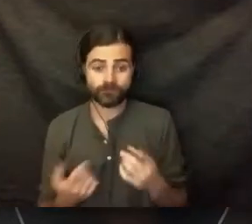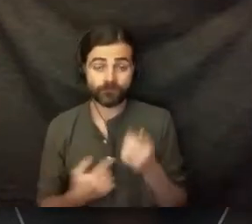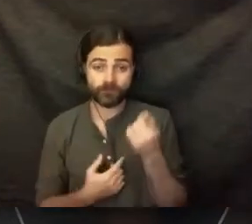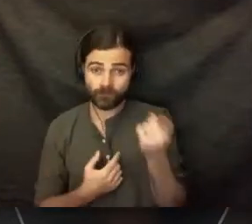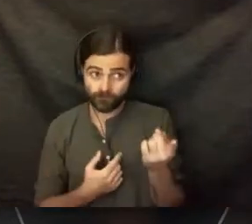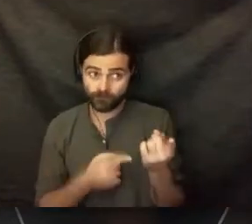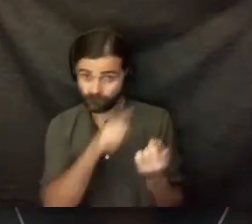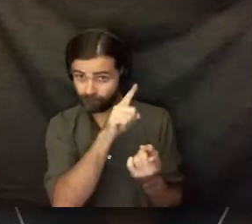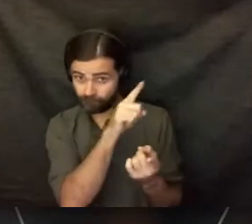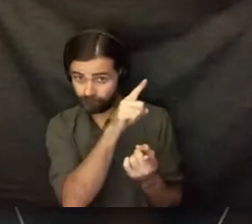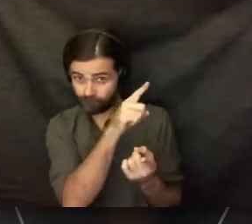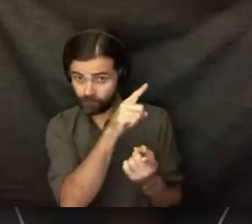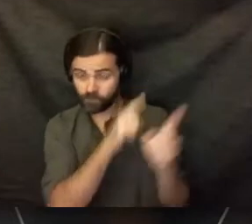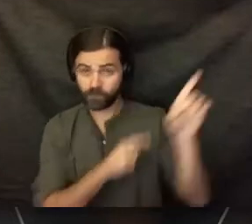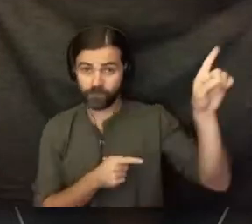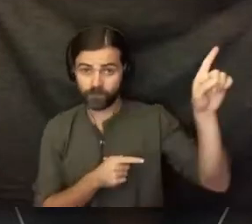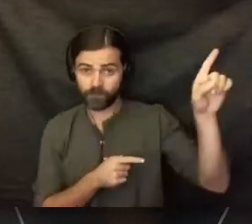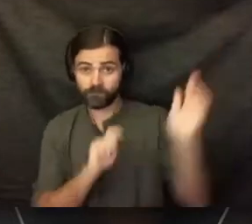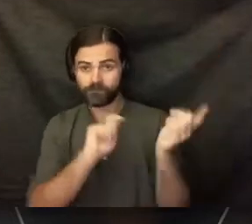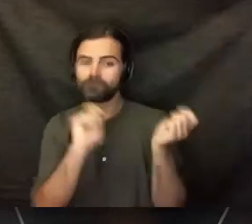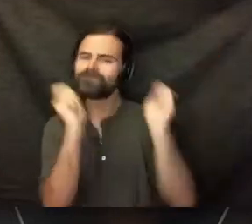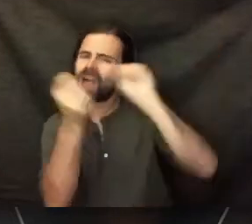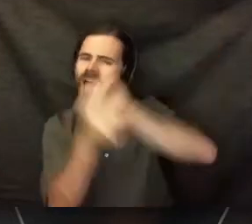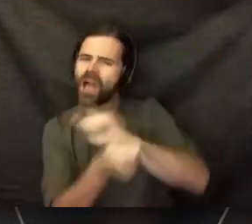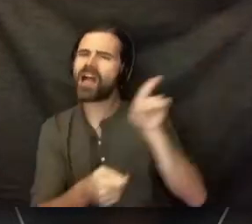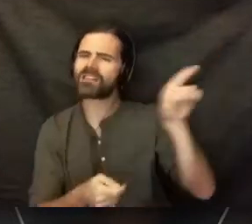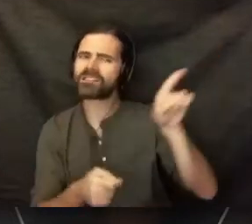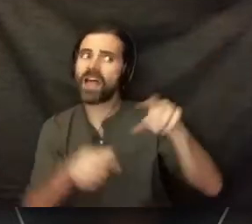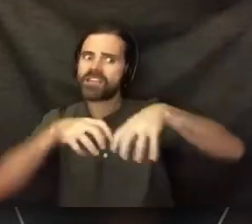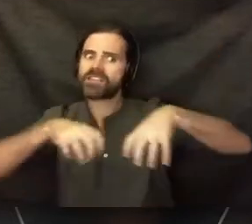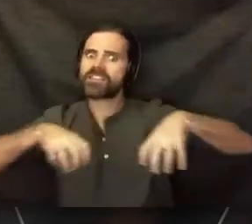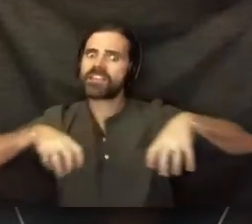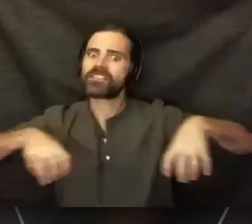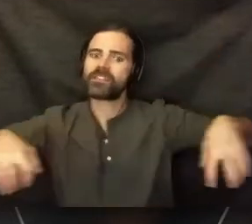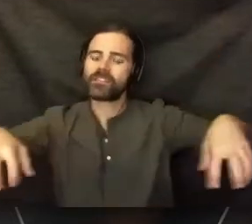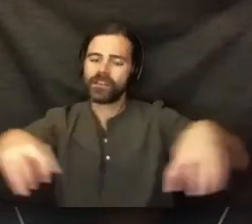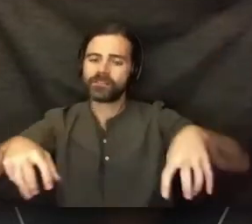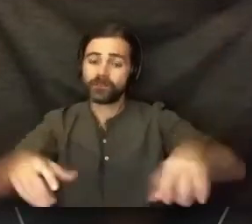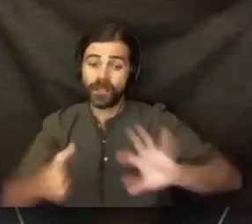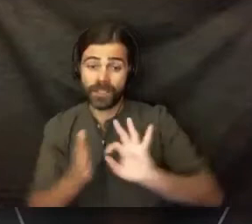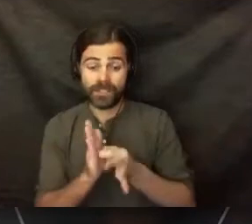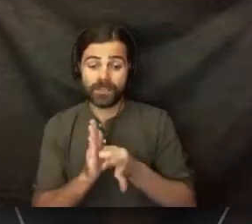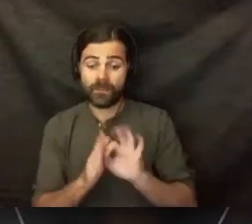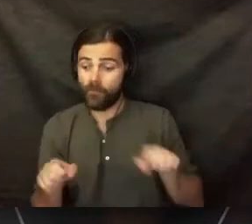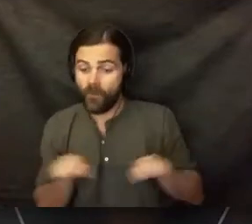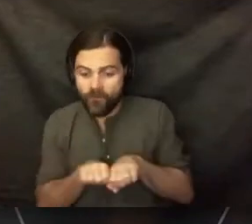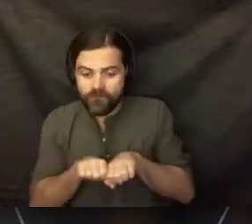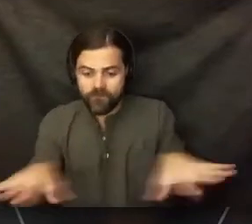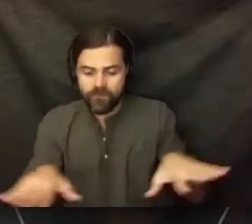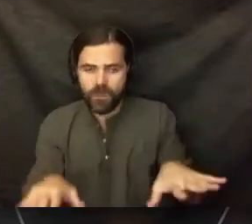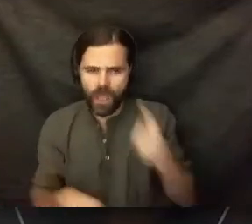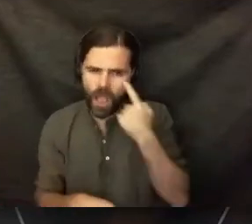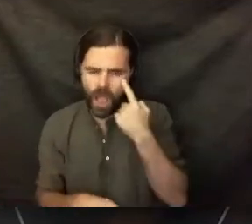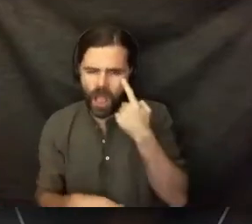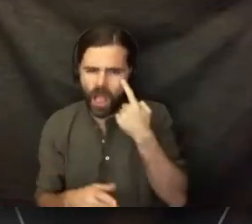redesign the impact economy for this scale. At the same time, for this systems effect, the same time, we have to redesign it for the scale of the challenge